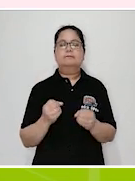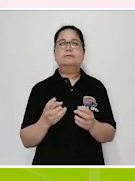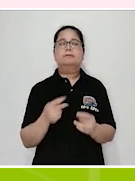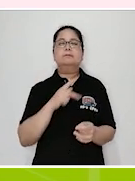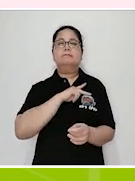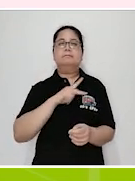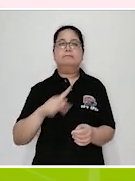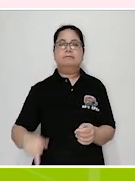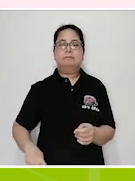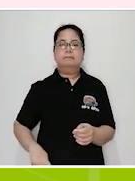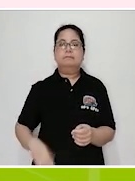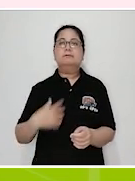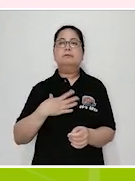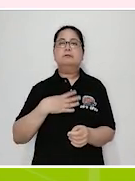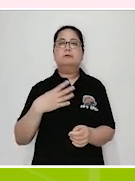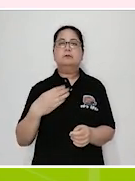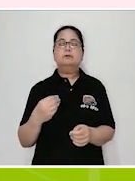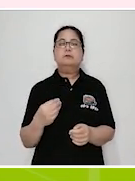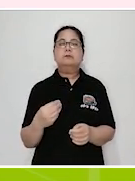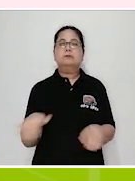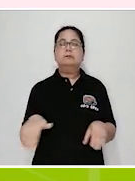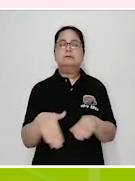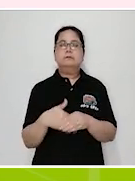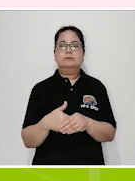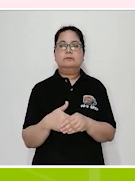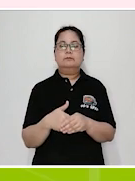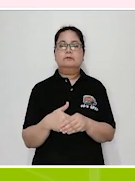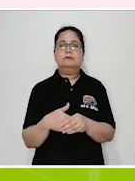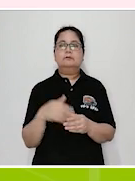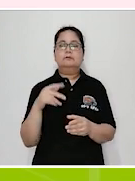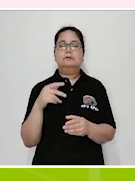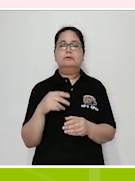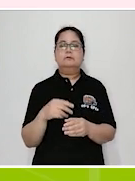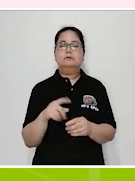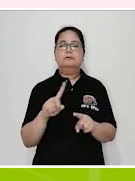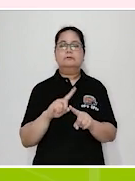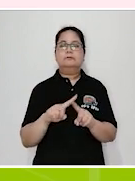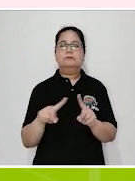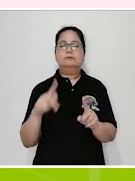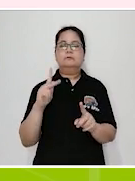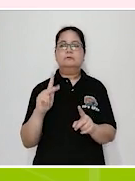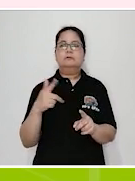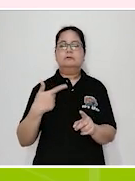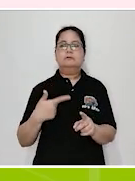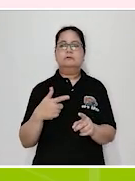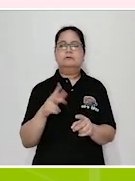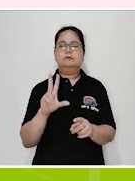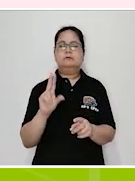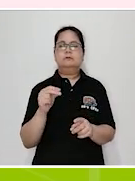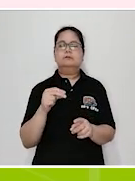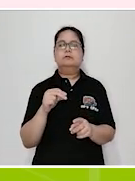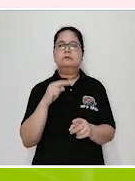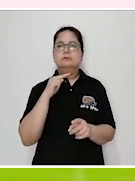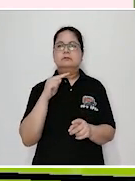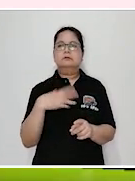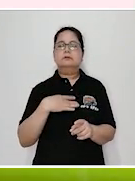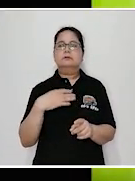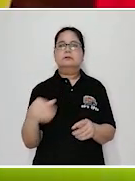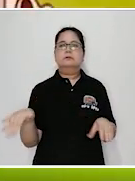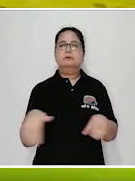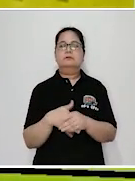Many princes wanted to marry her, but Kaguya Hime did not want to marry